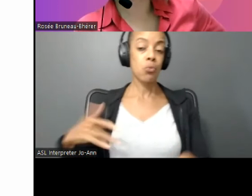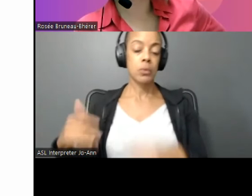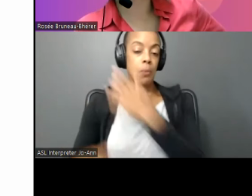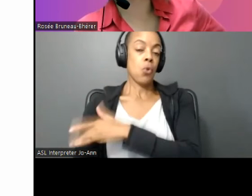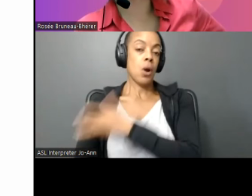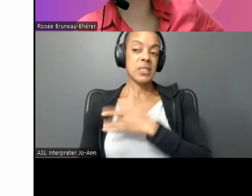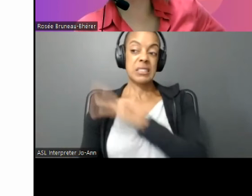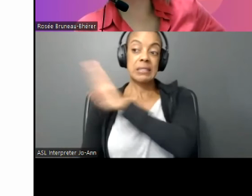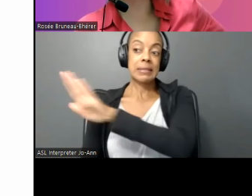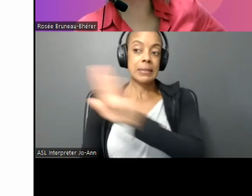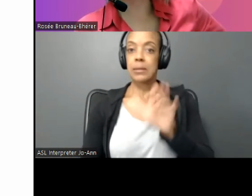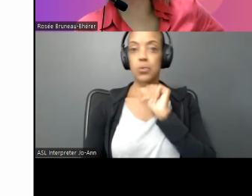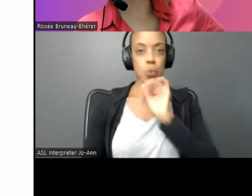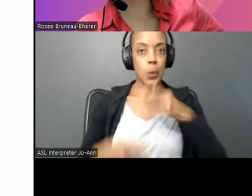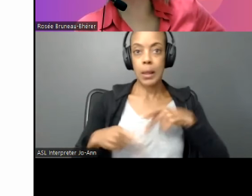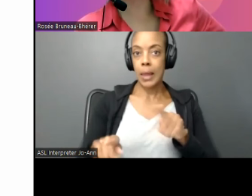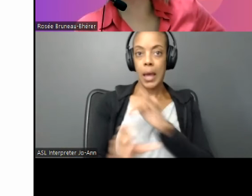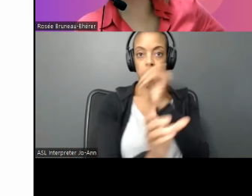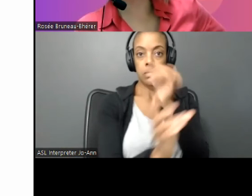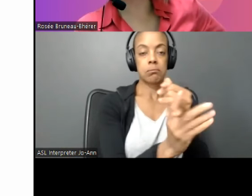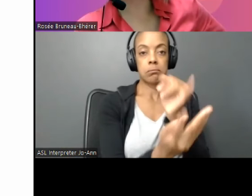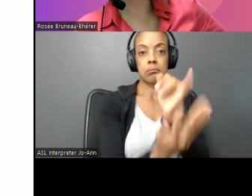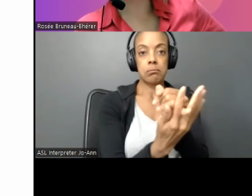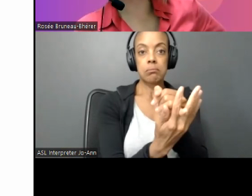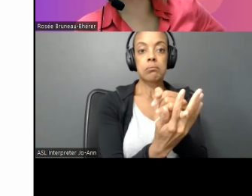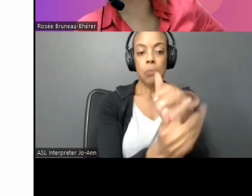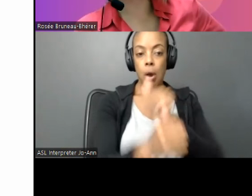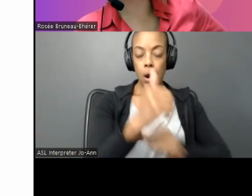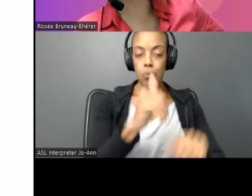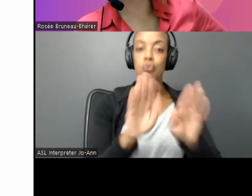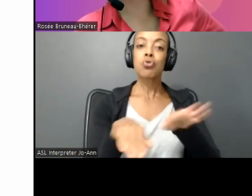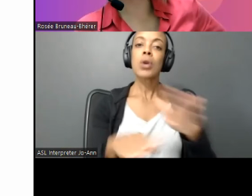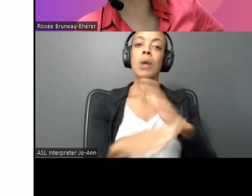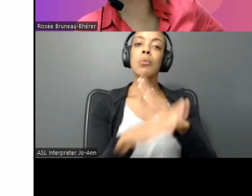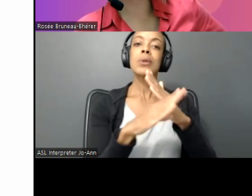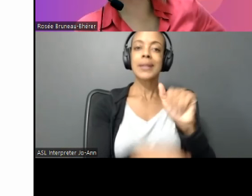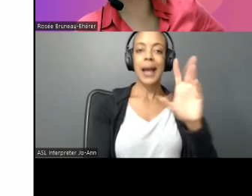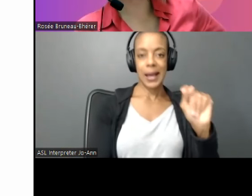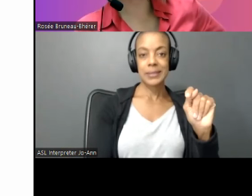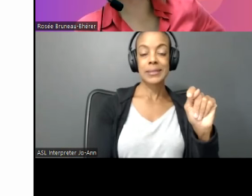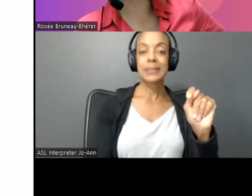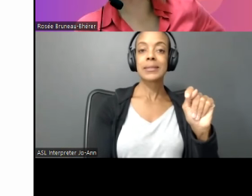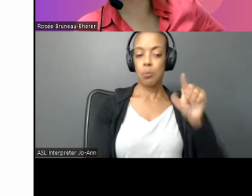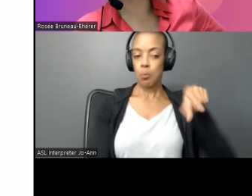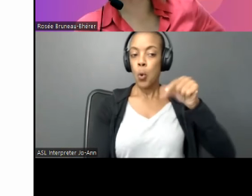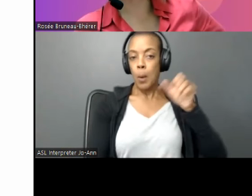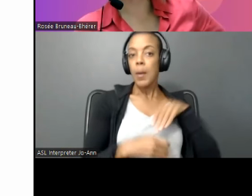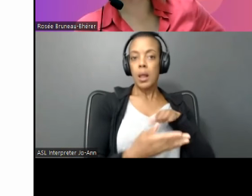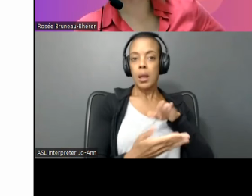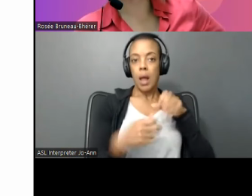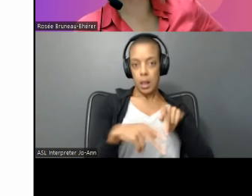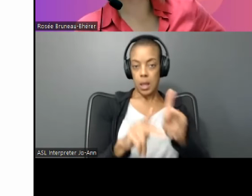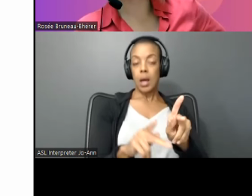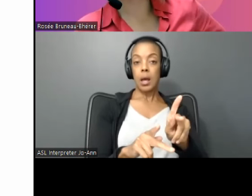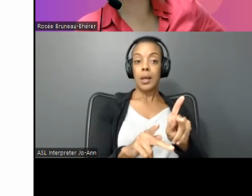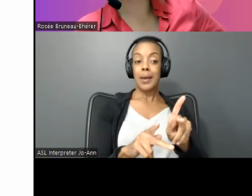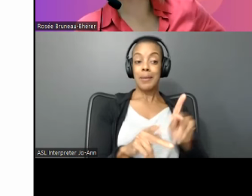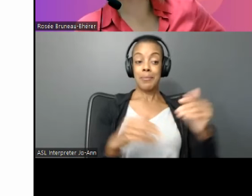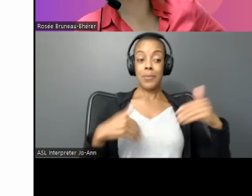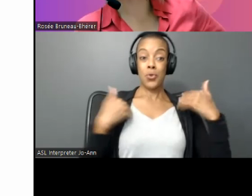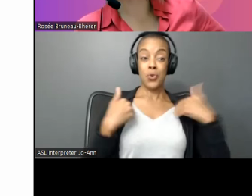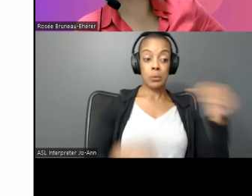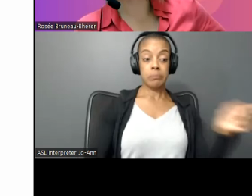intervention under the Child Protection Acts. But these were youth that were placed because of their behaviors. And